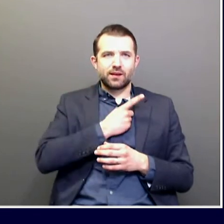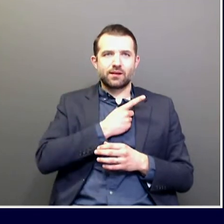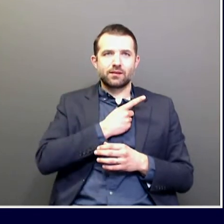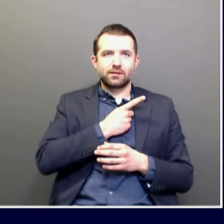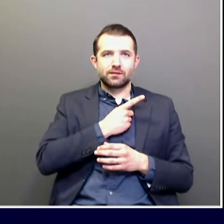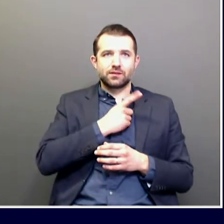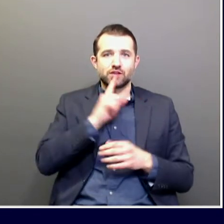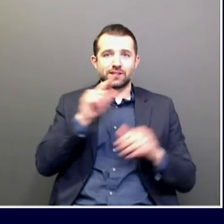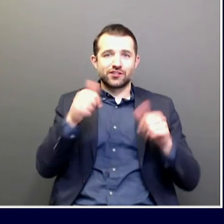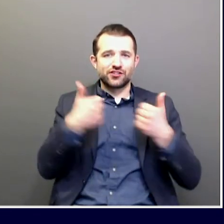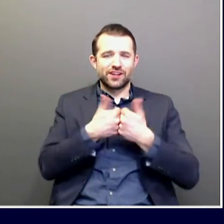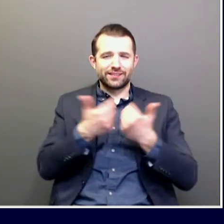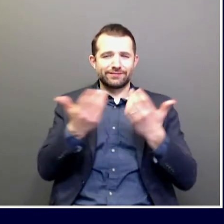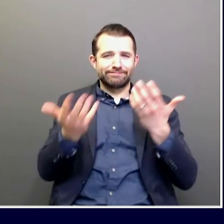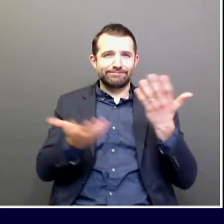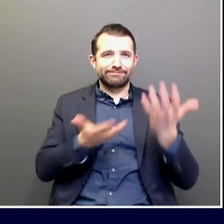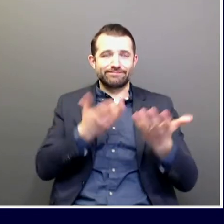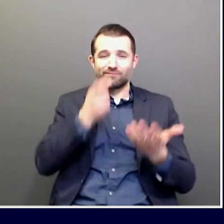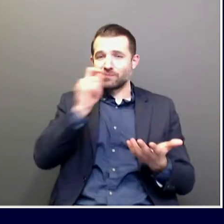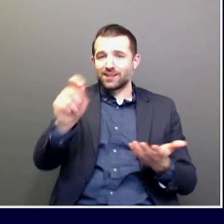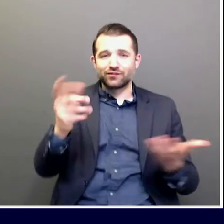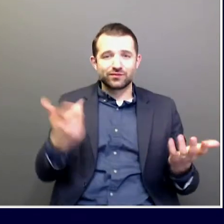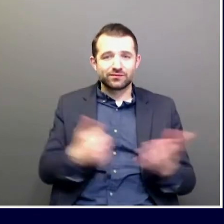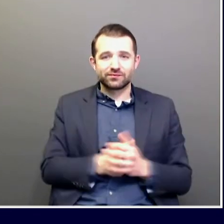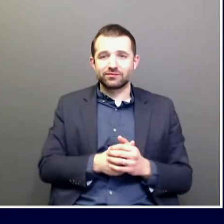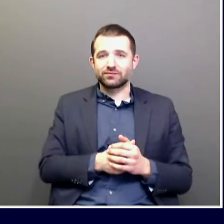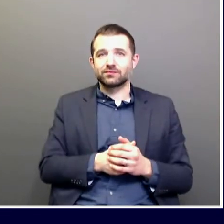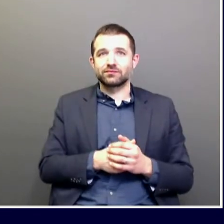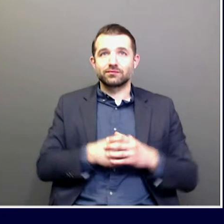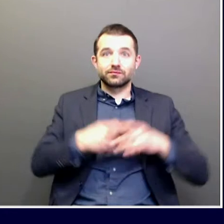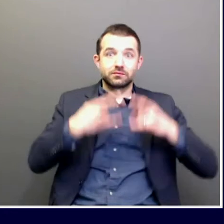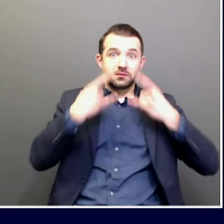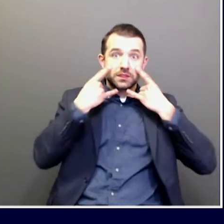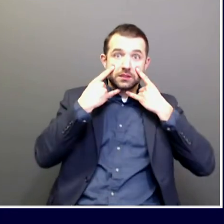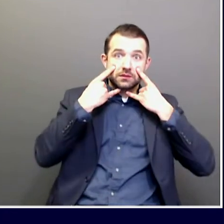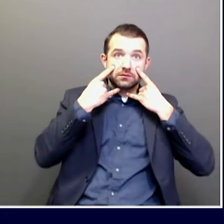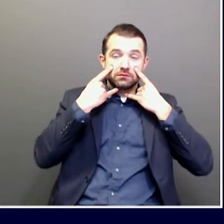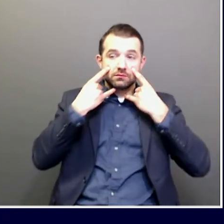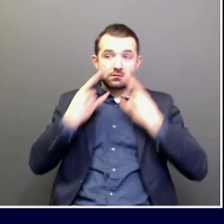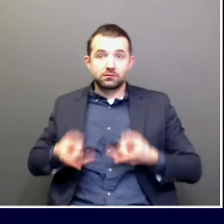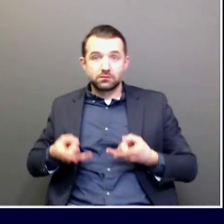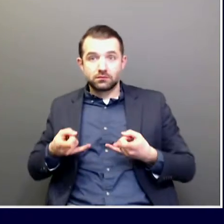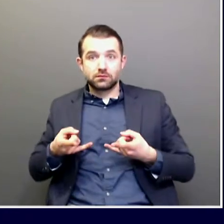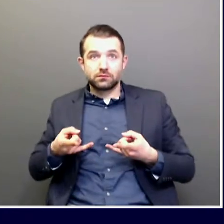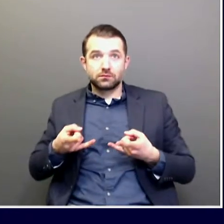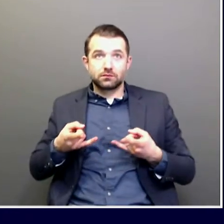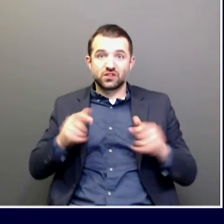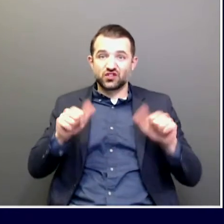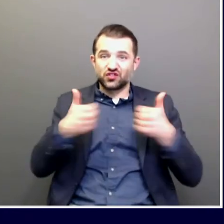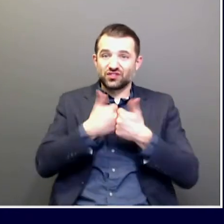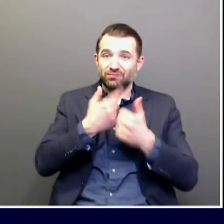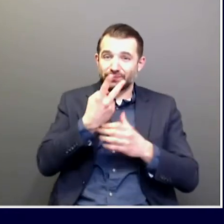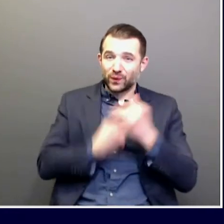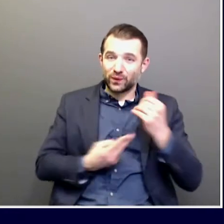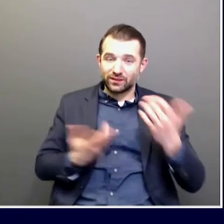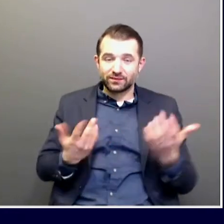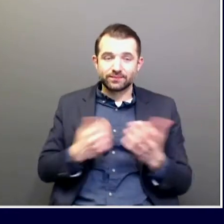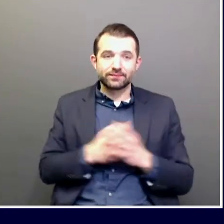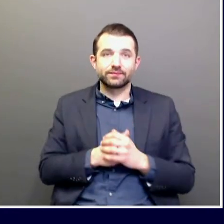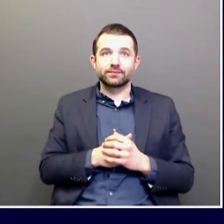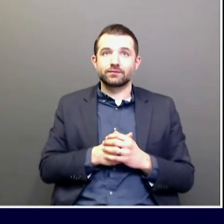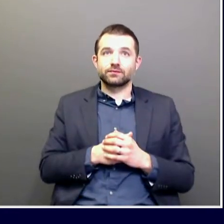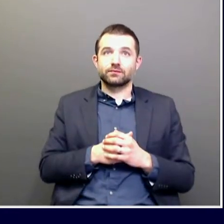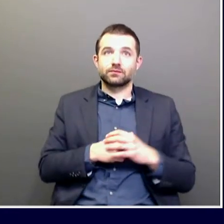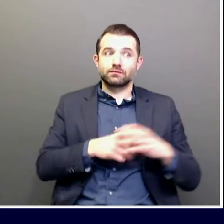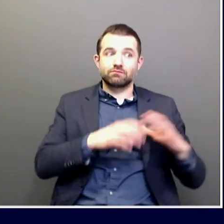health and the challenges they face. I can only relay what, based on the emails that I've gotten, reports that I've read, that we